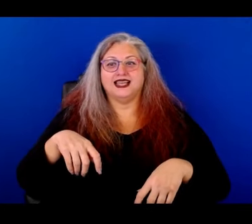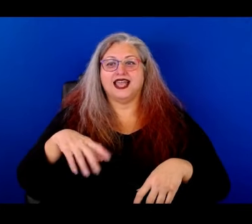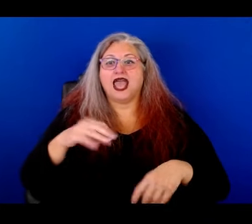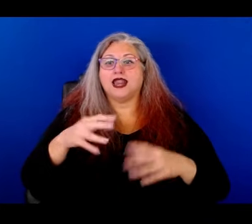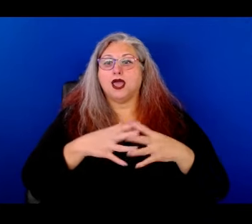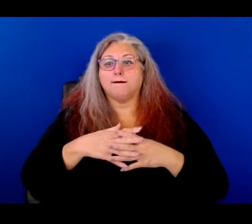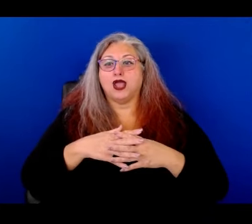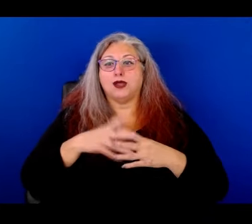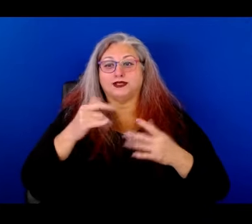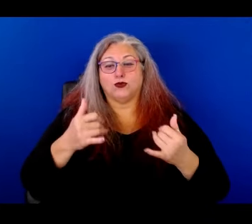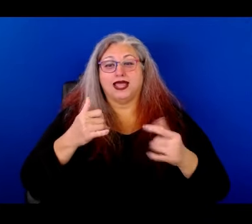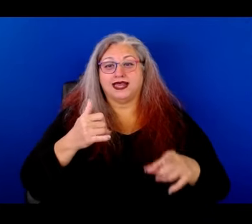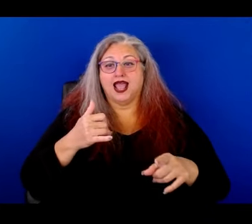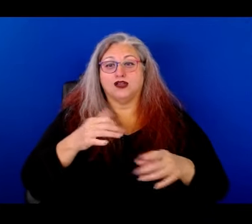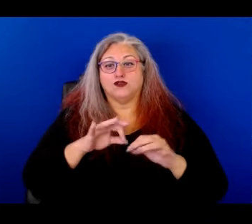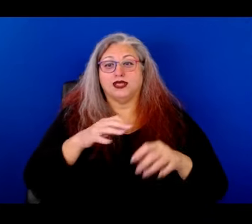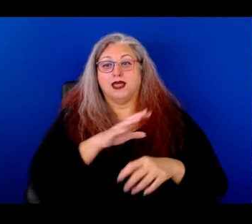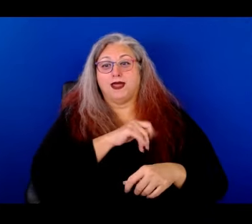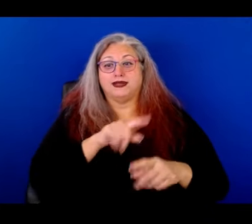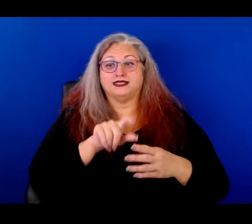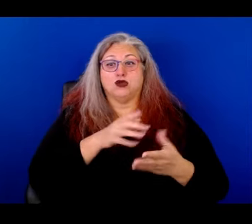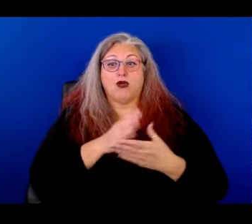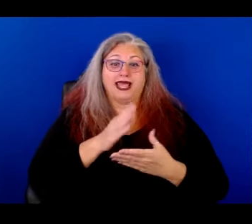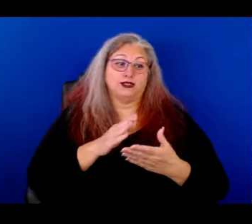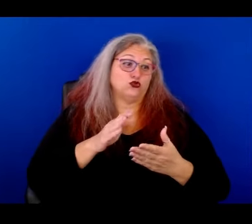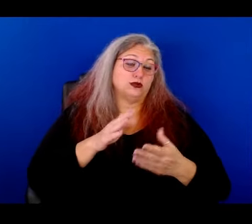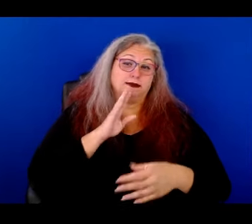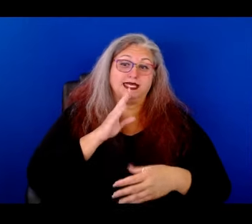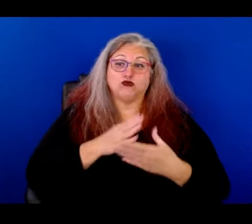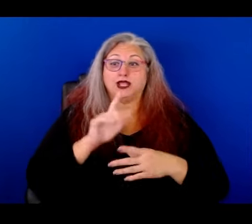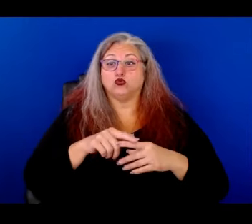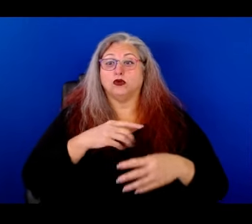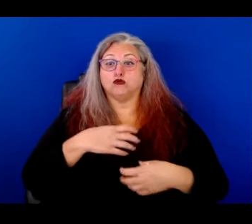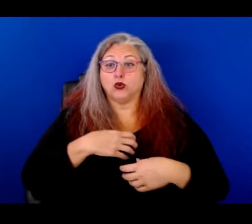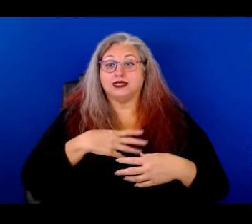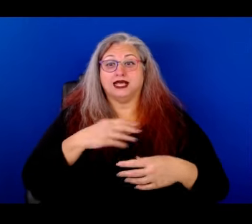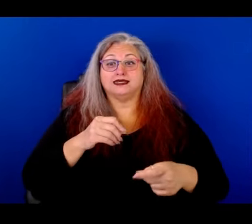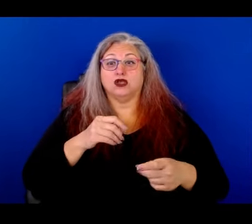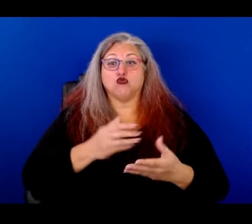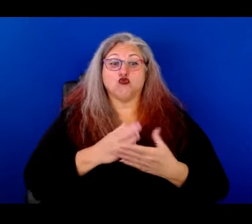free America, because right now our right to speech, right to protest, right to life is not. Yes.